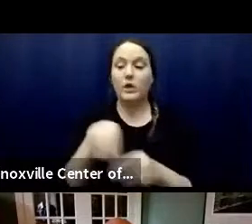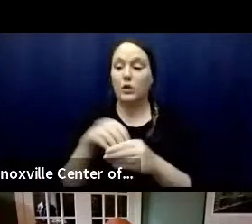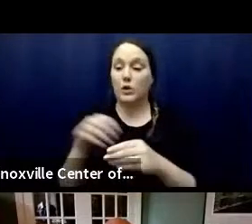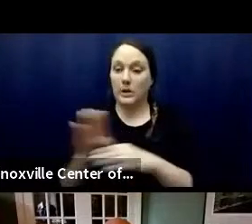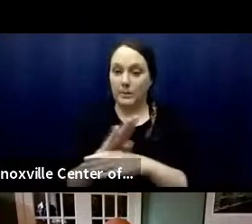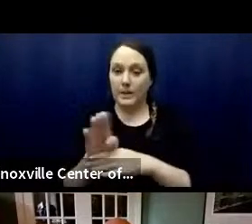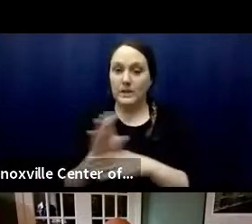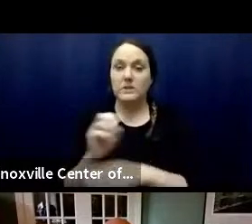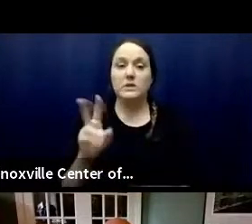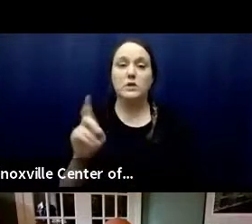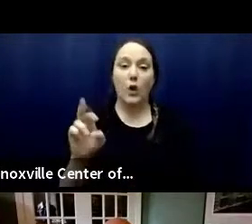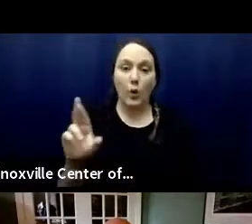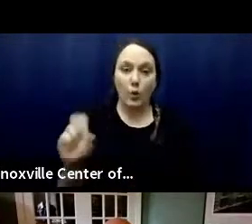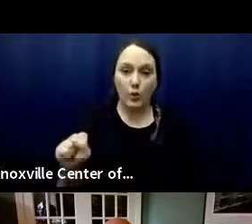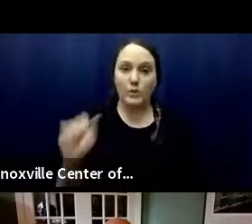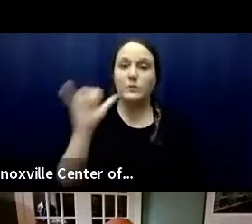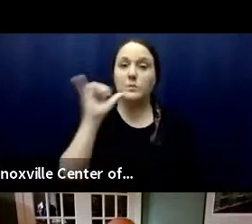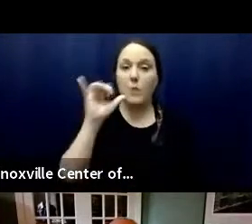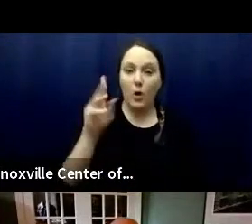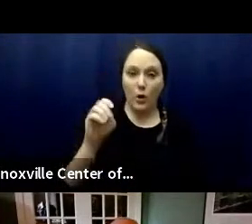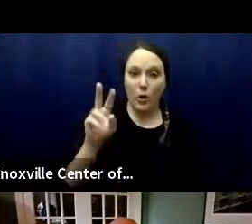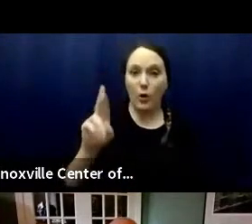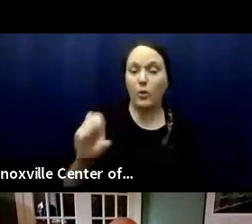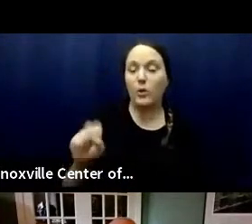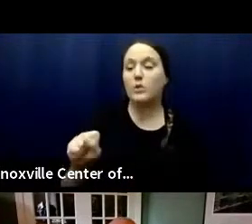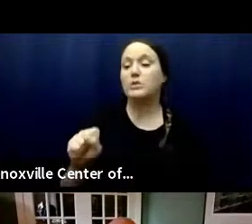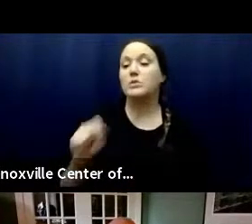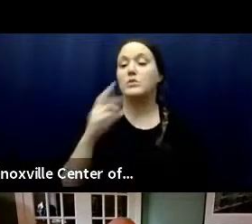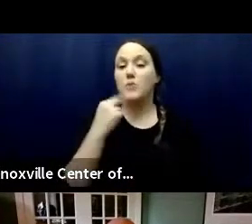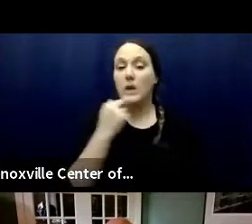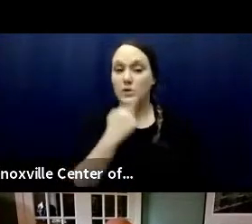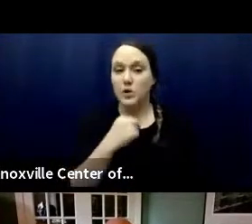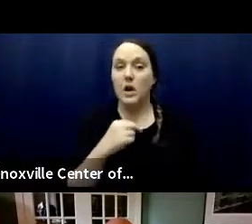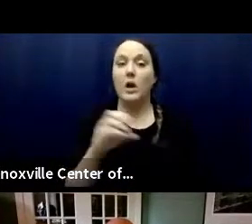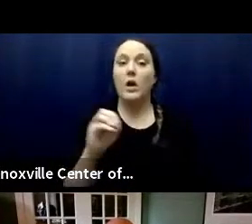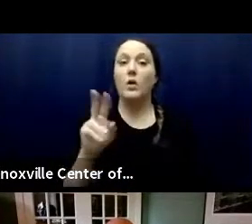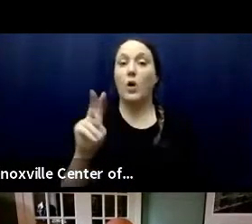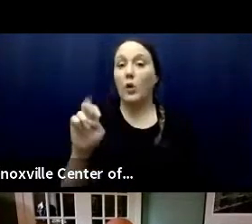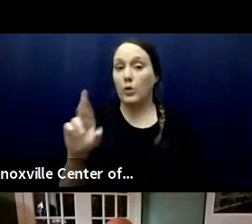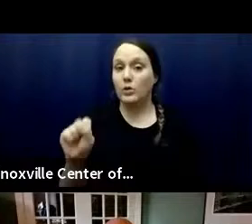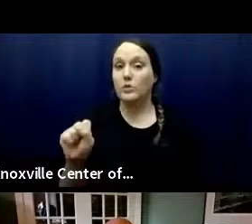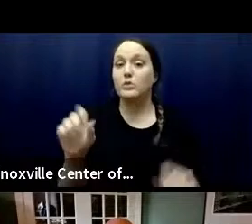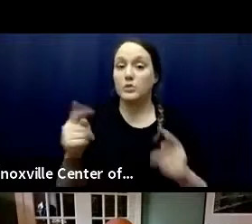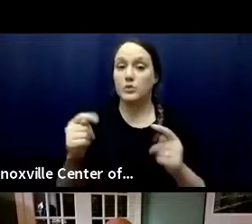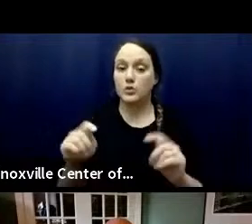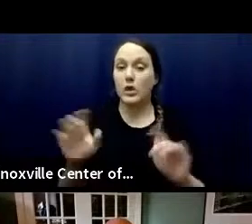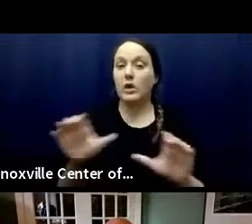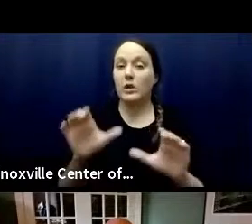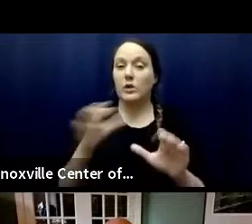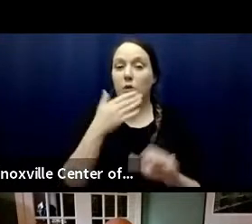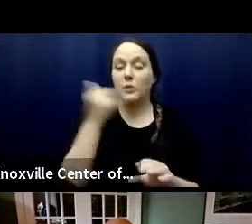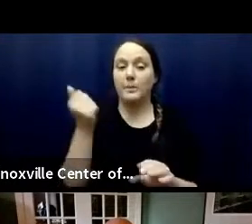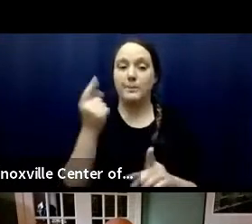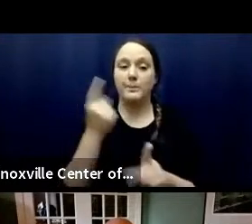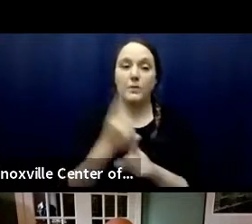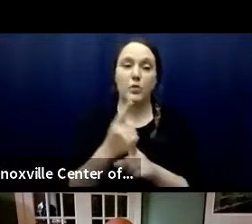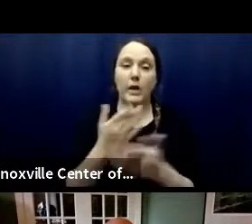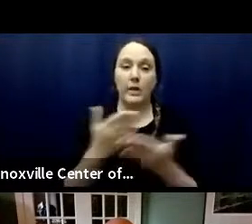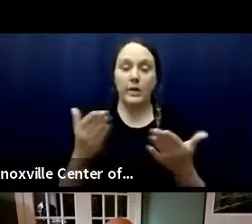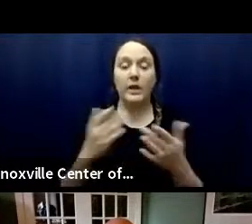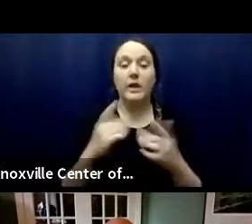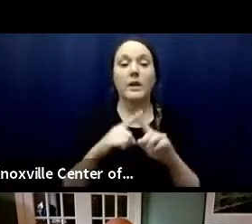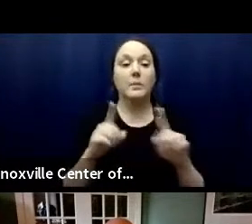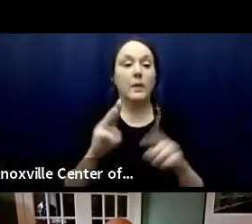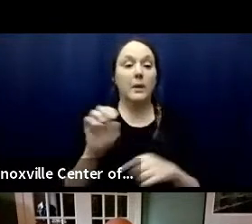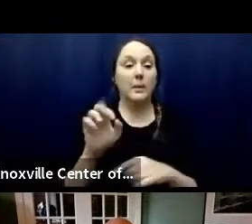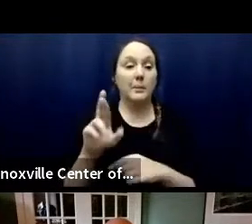small business owners, bar owners, restaurant owners. But the mayor mentioned several